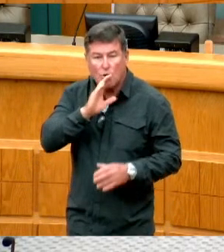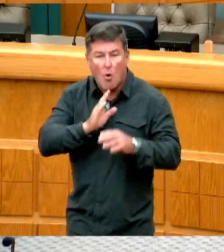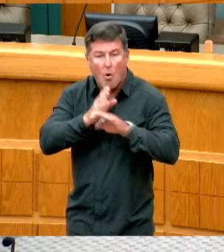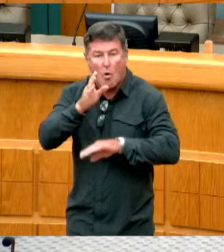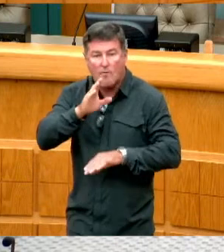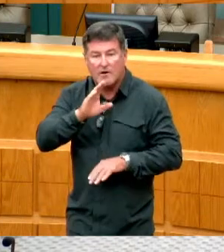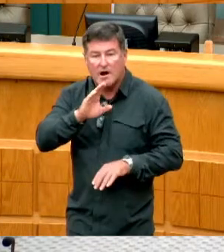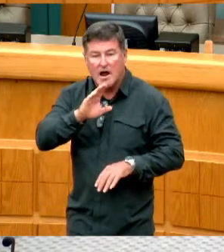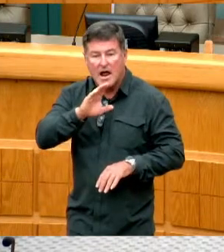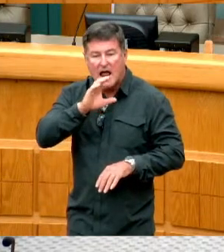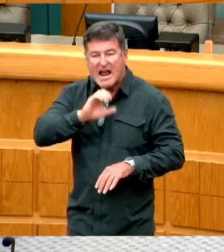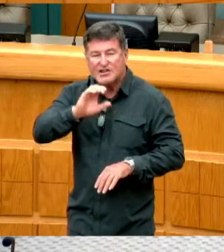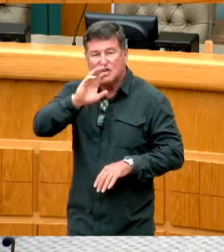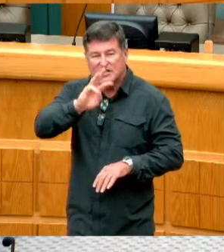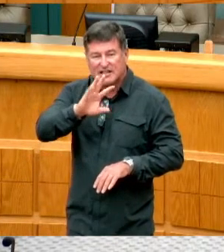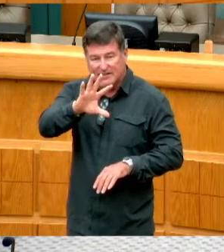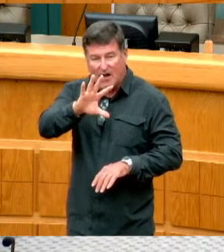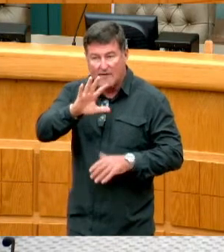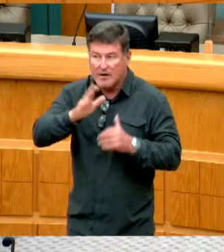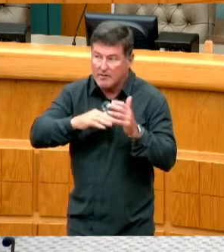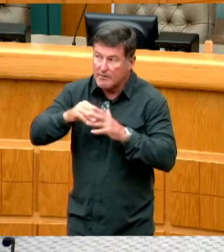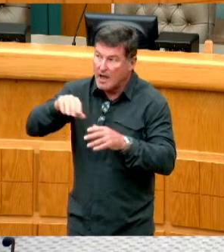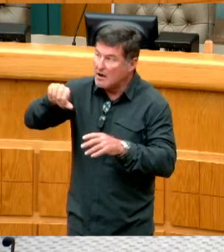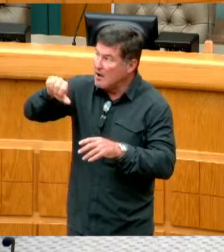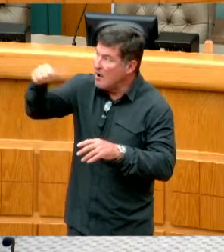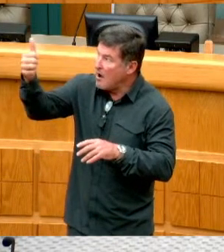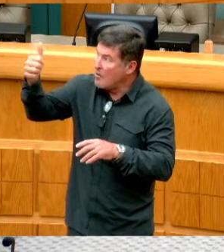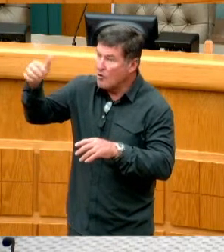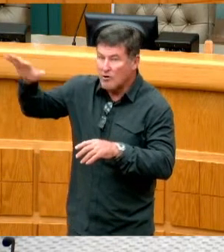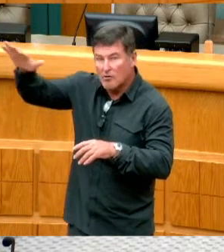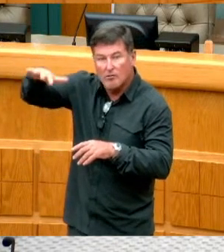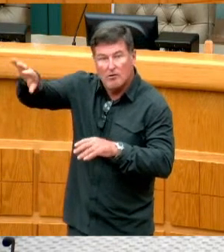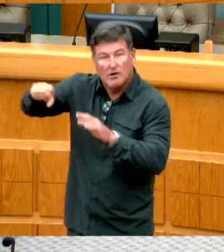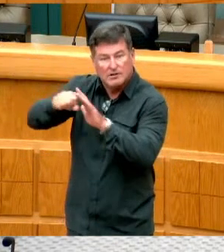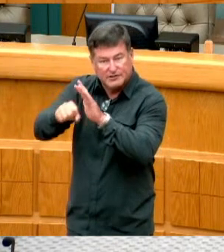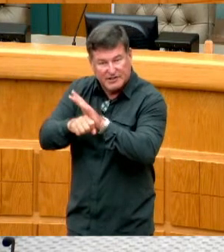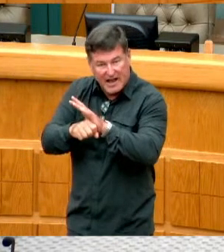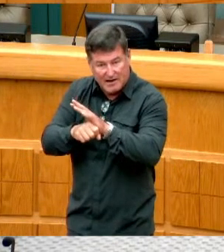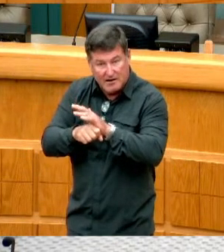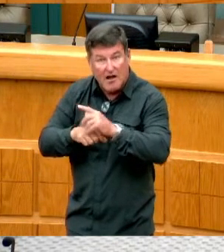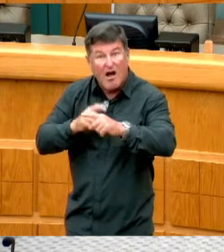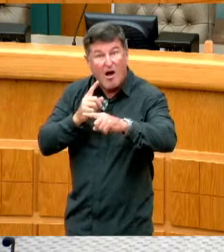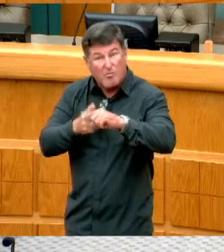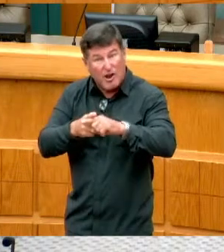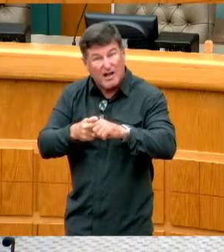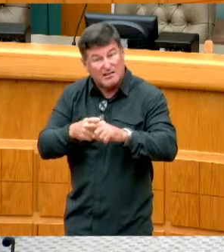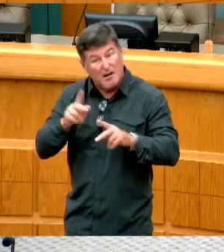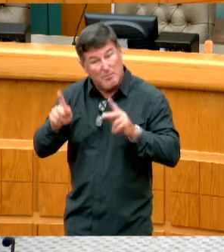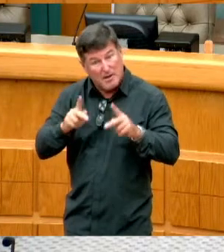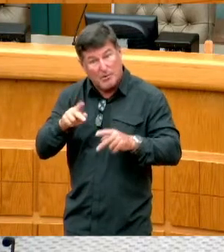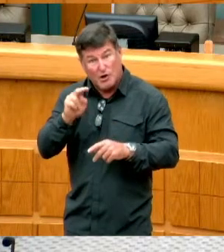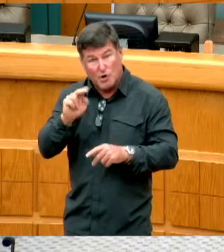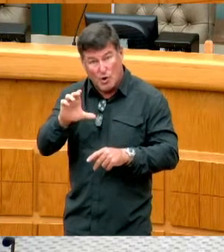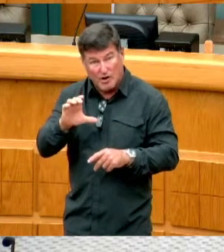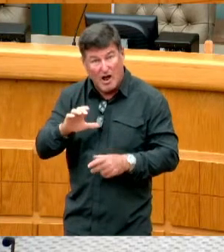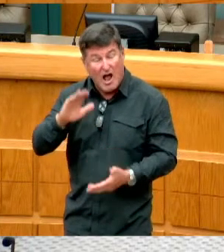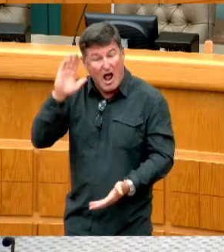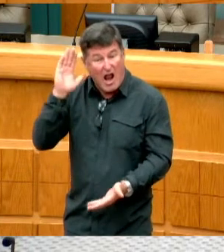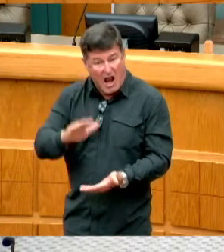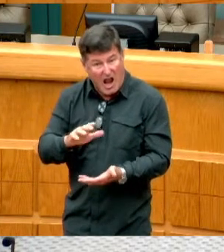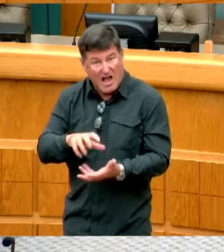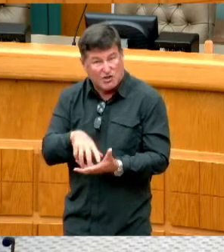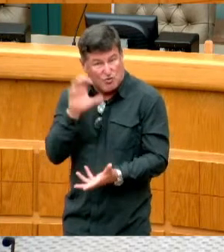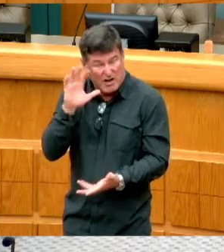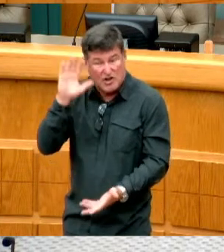people with complicating conditions. Our population is less healthy, it's less insured, it's less wealthy,